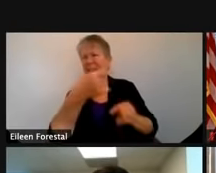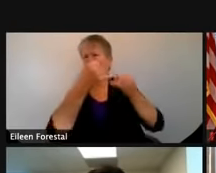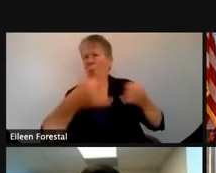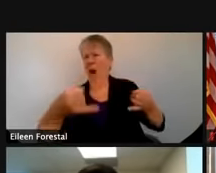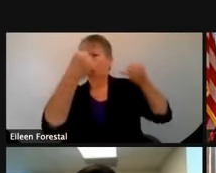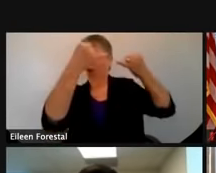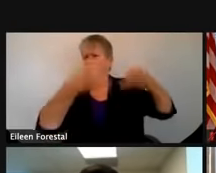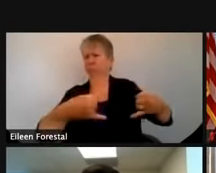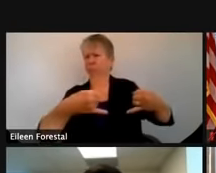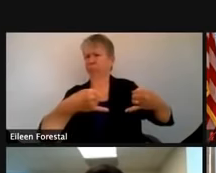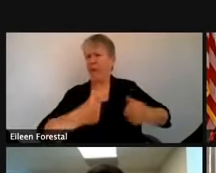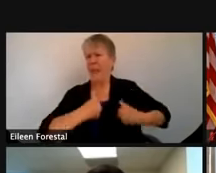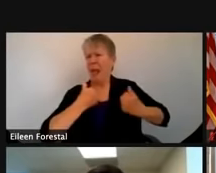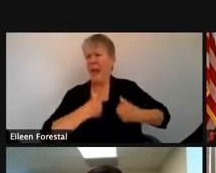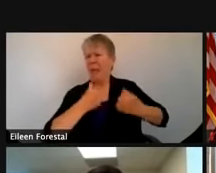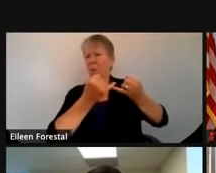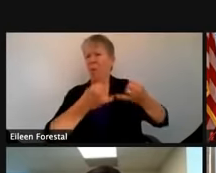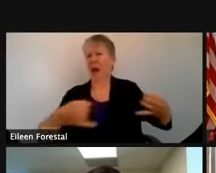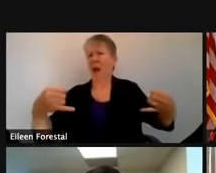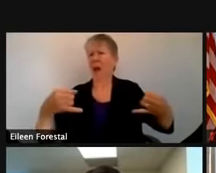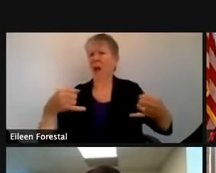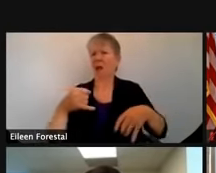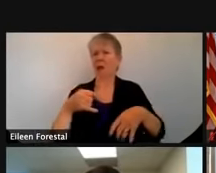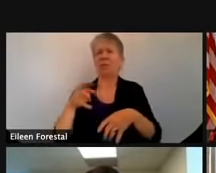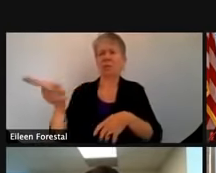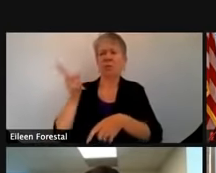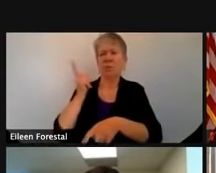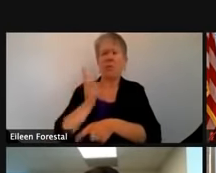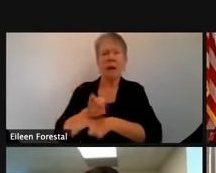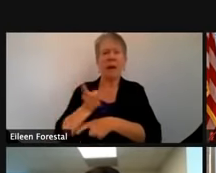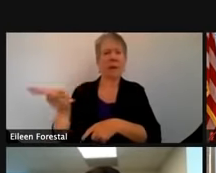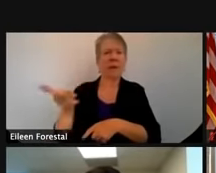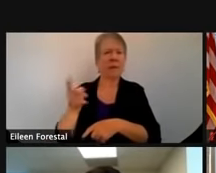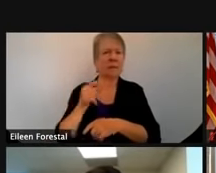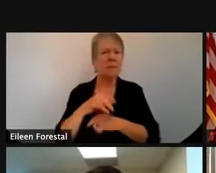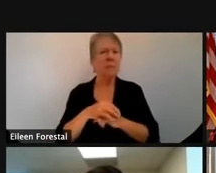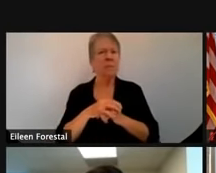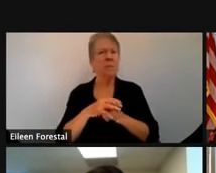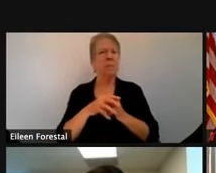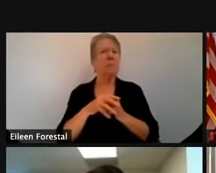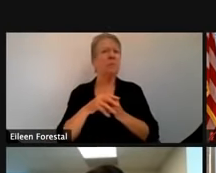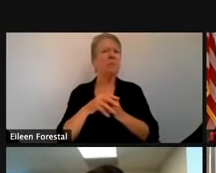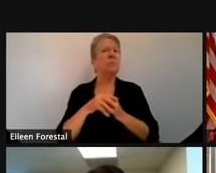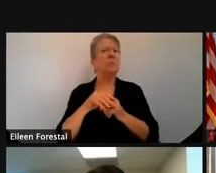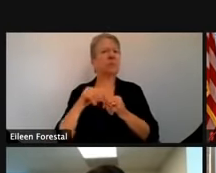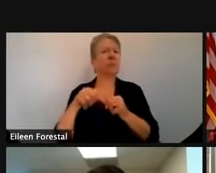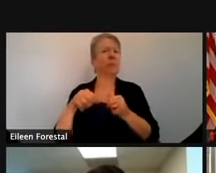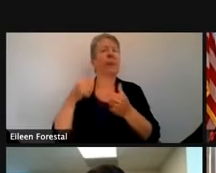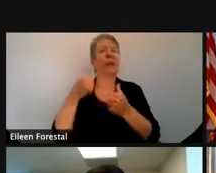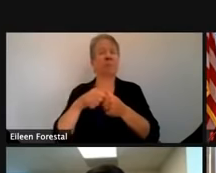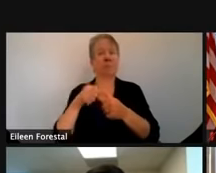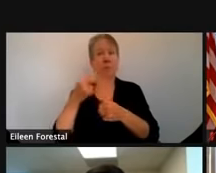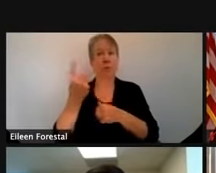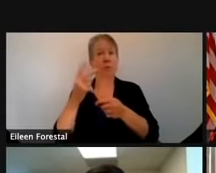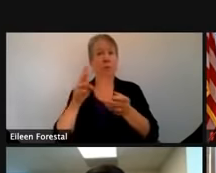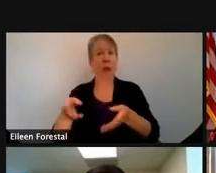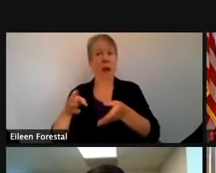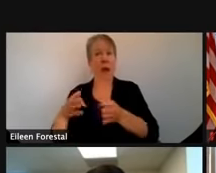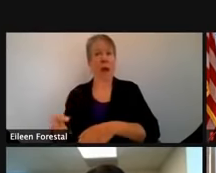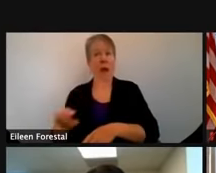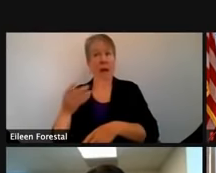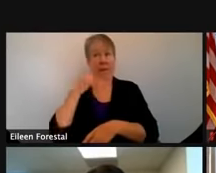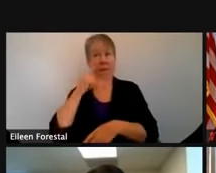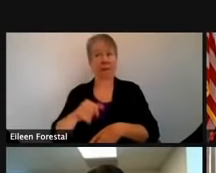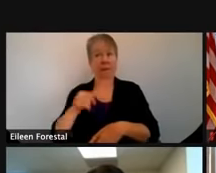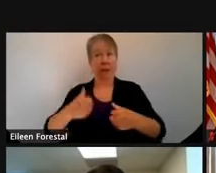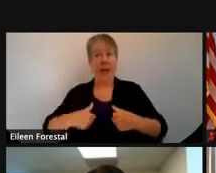time together, I can recall at least 2 fatalities. In both of those cases, it was a snowstorm, but the